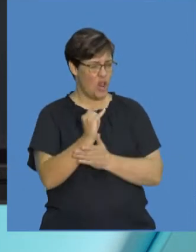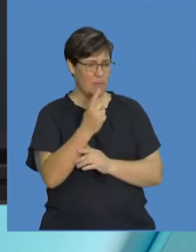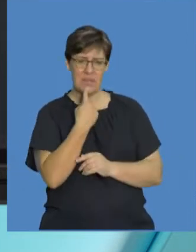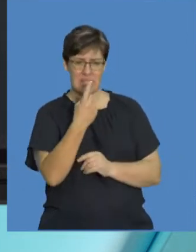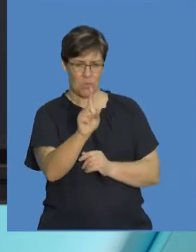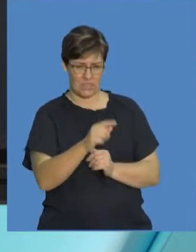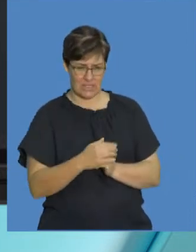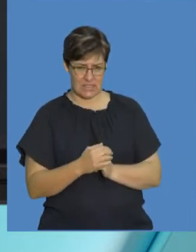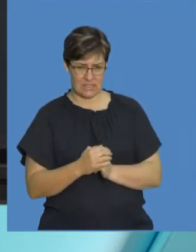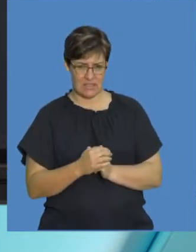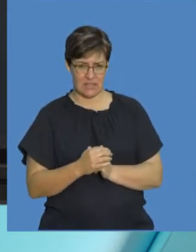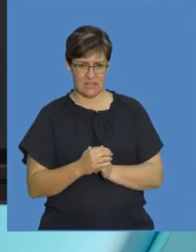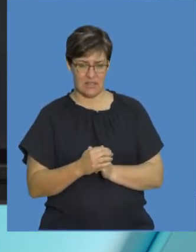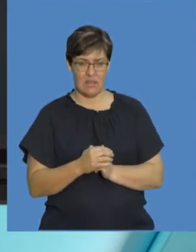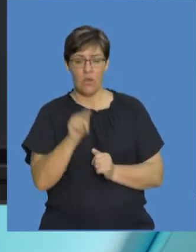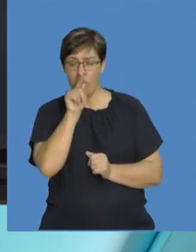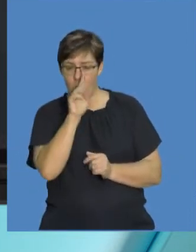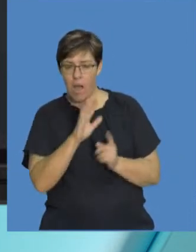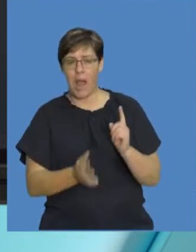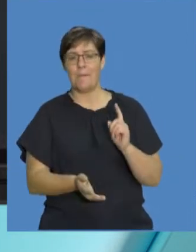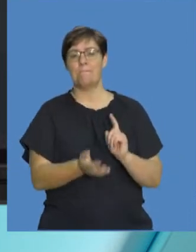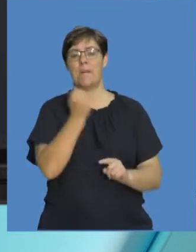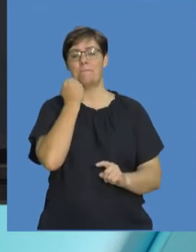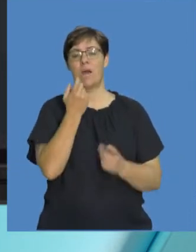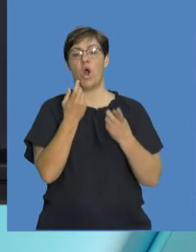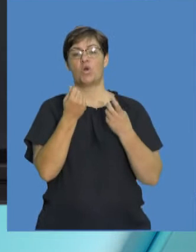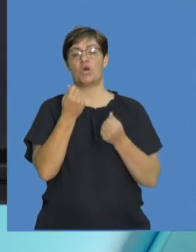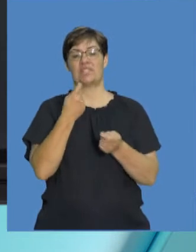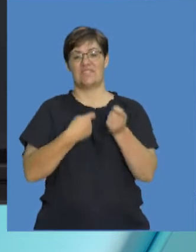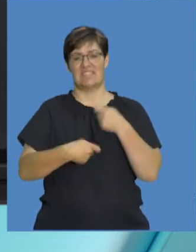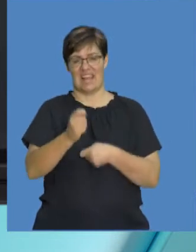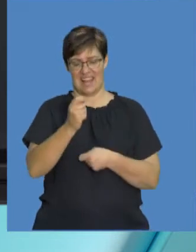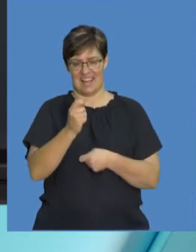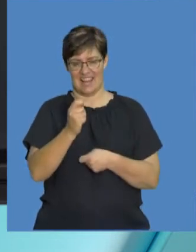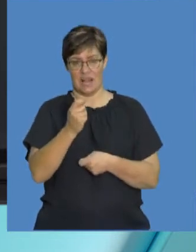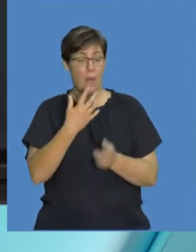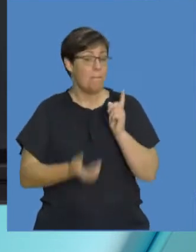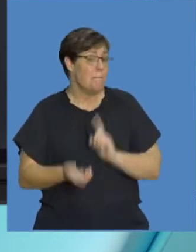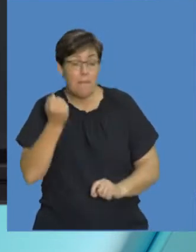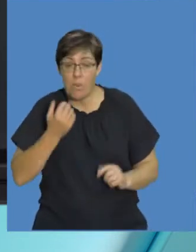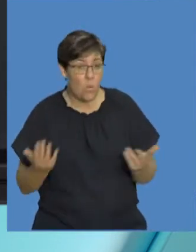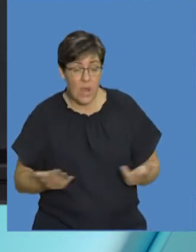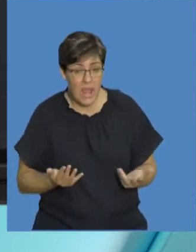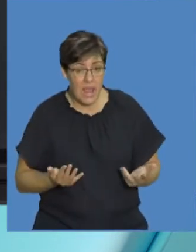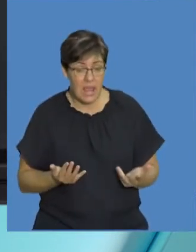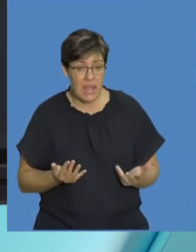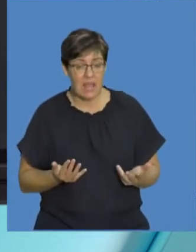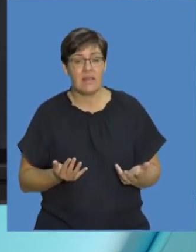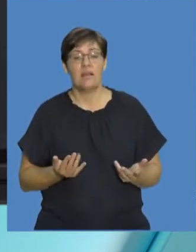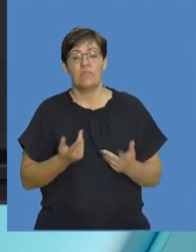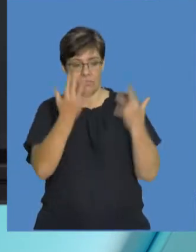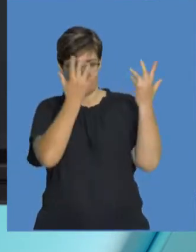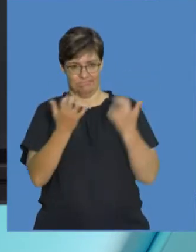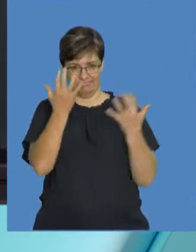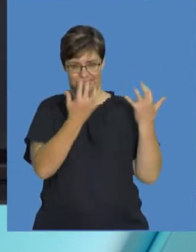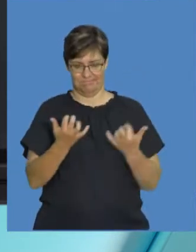I alluded to the fact that you will derive your cost of sales figure. And where will it be derived? You will find